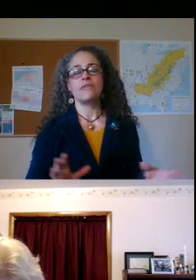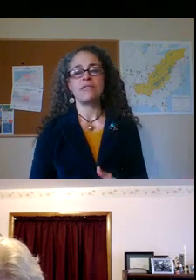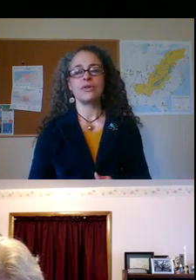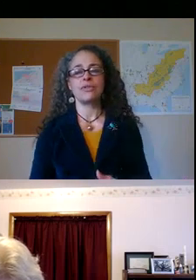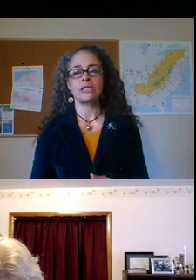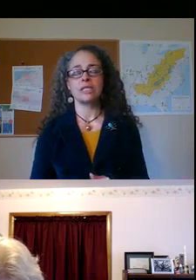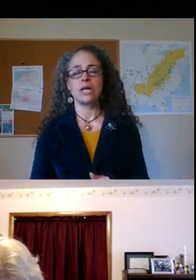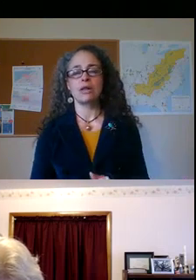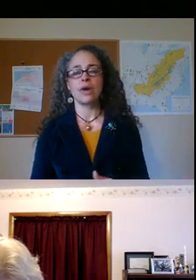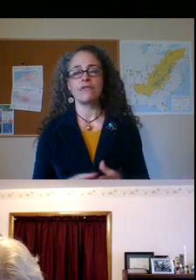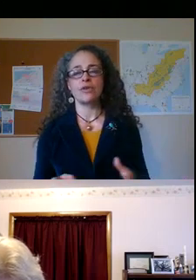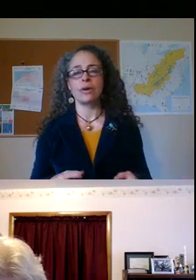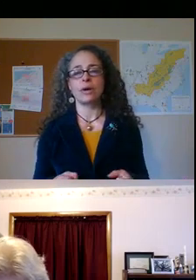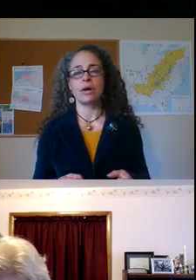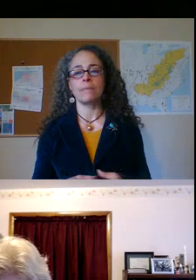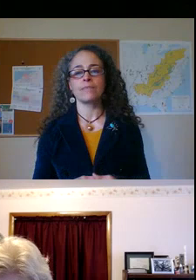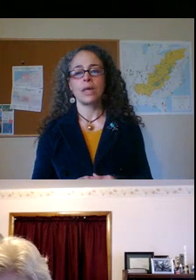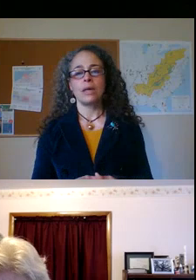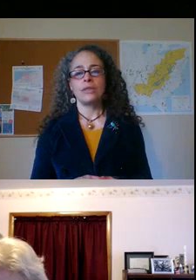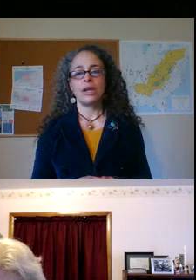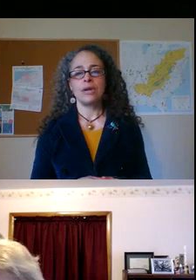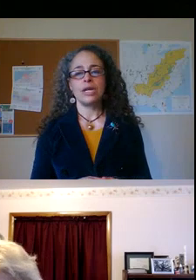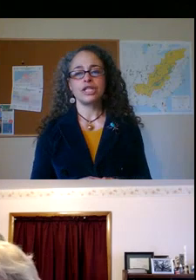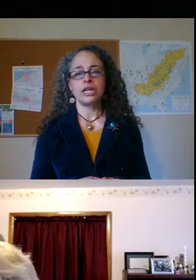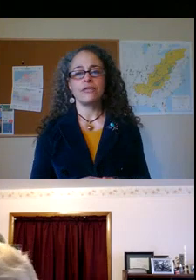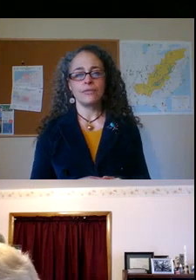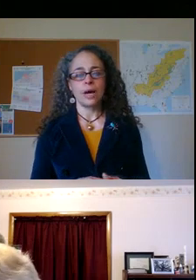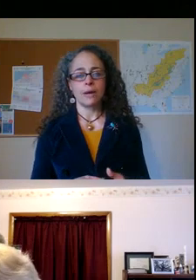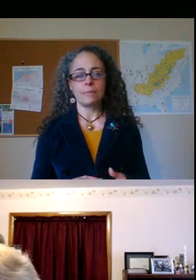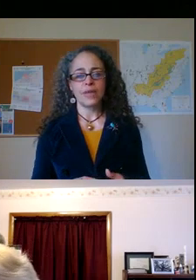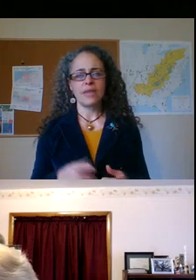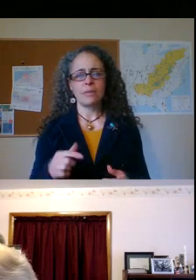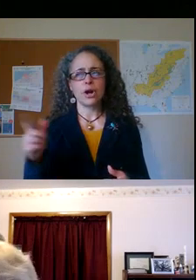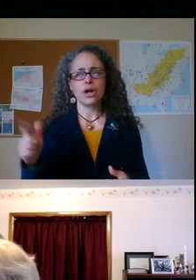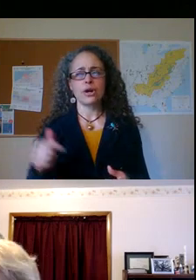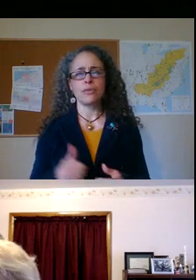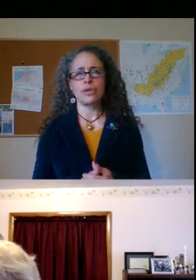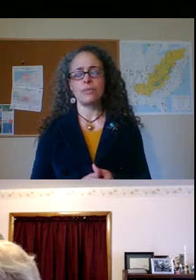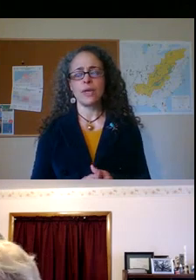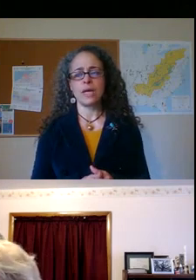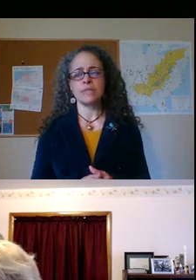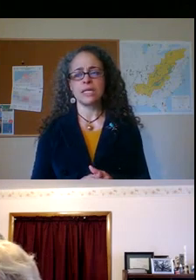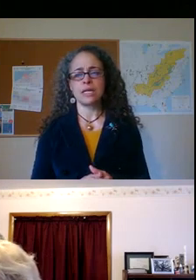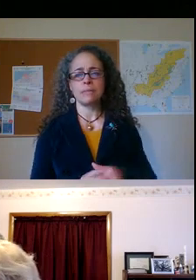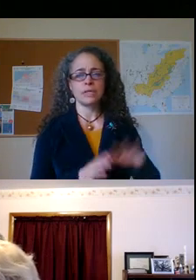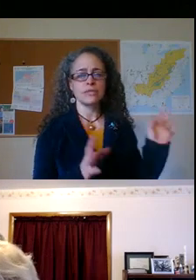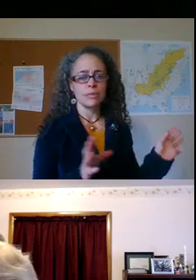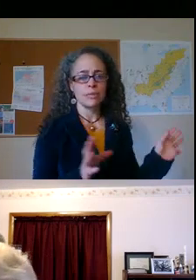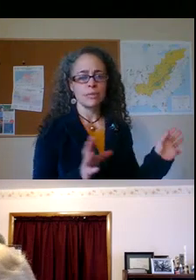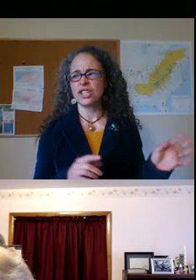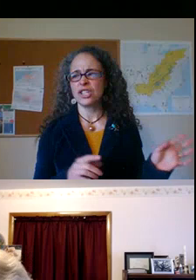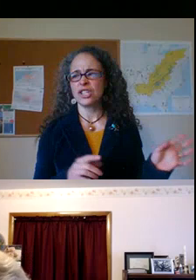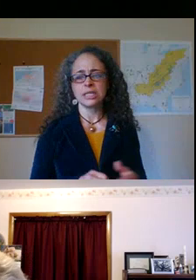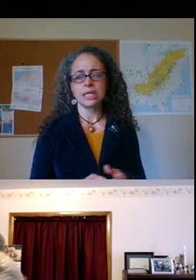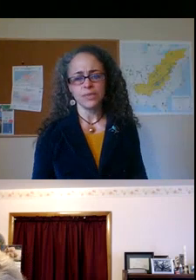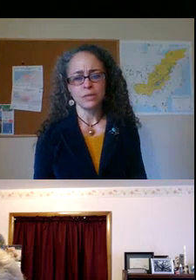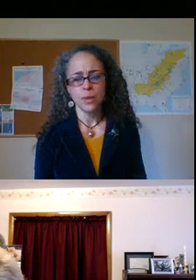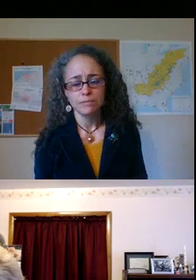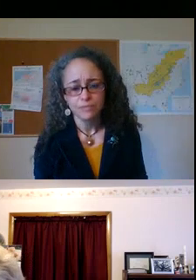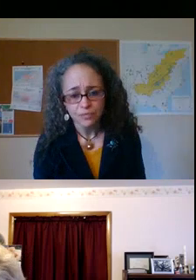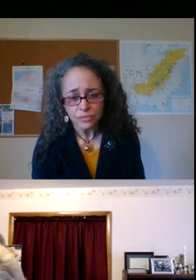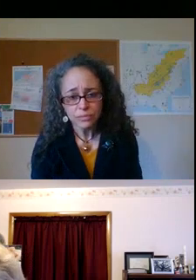a $500,000 grant for their initiative. And they partnered with UPMC and a bunch of other people, I